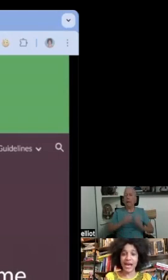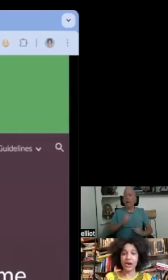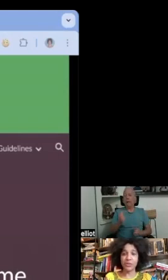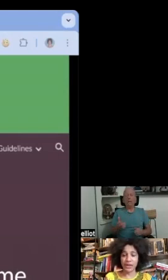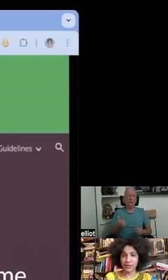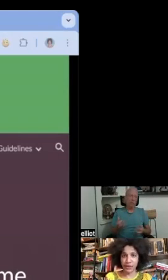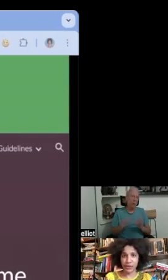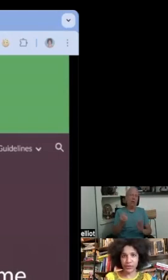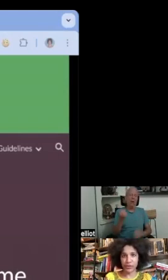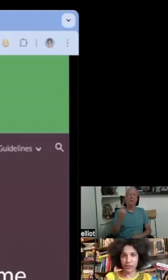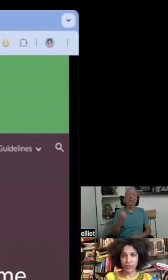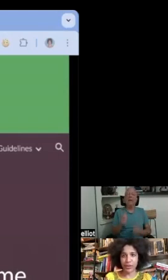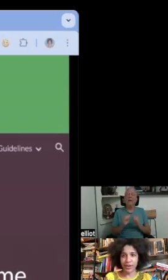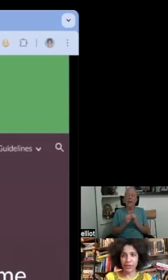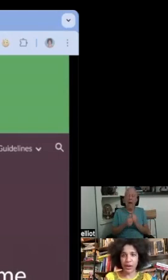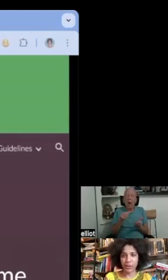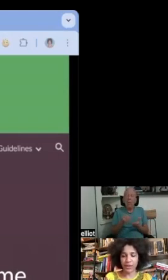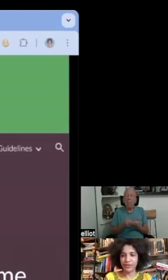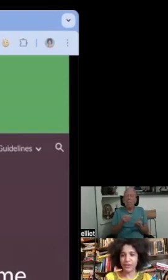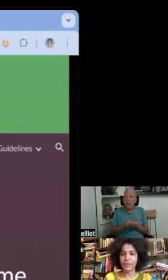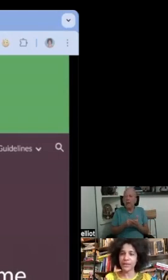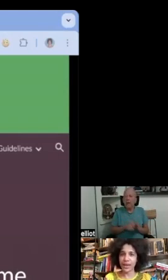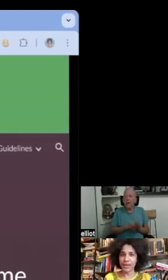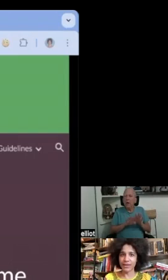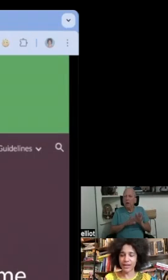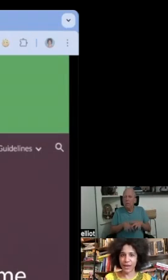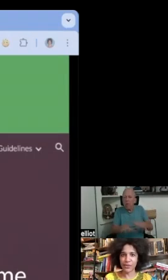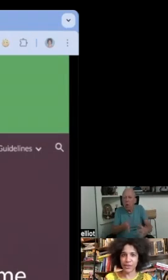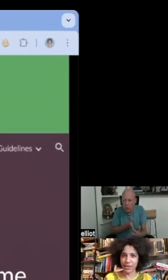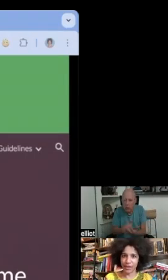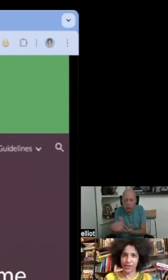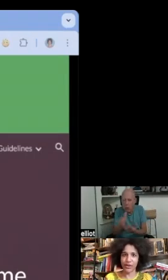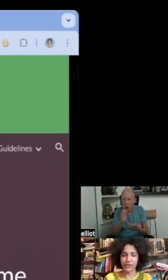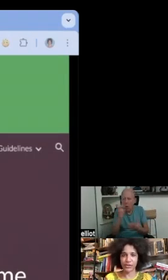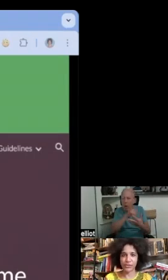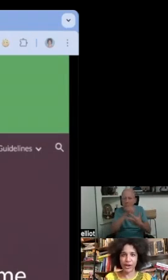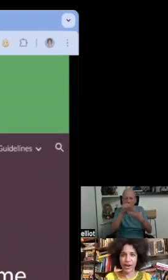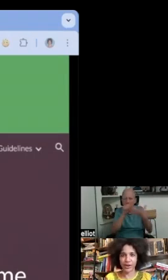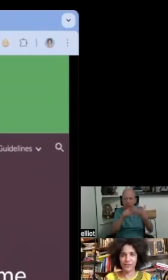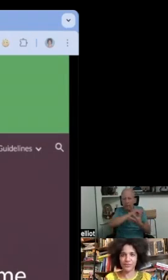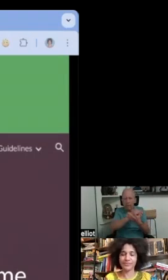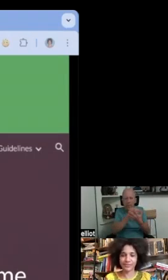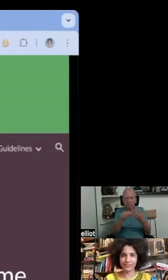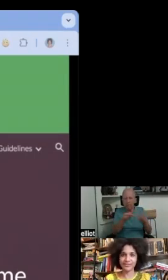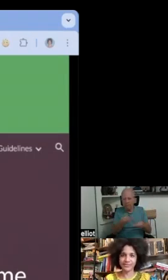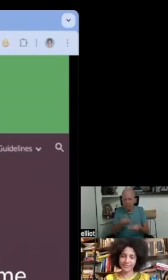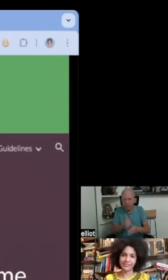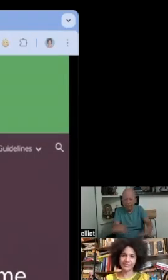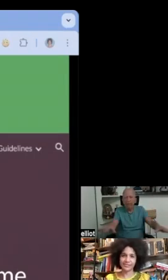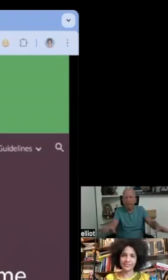is how money flows through a cooperative. And I'm going to hand it off to Ricardo.